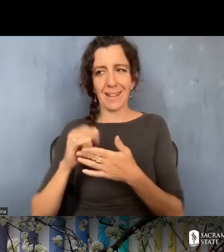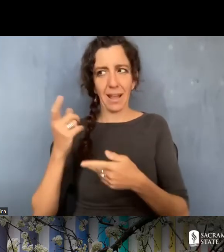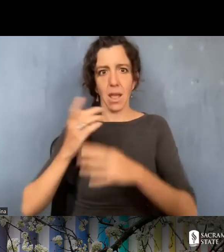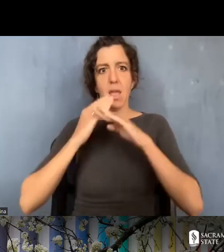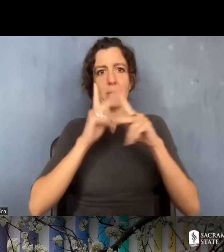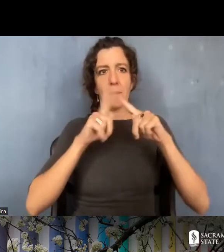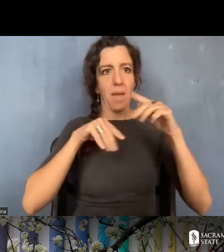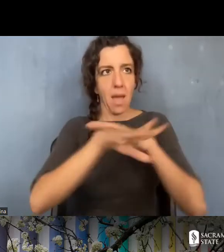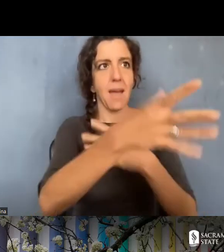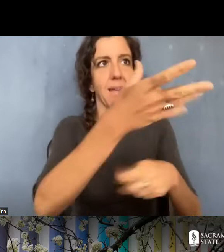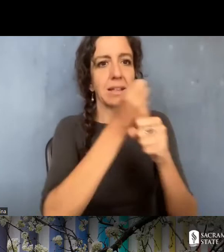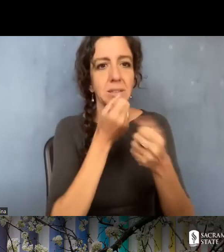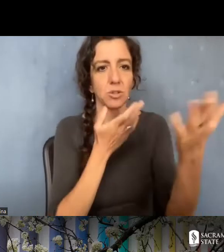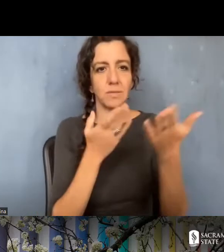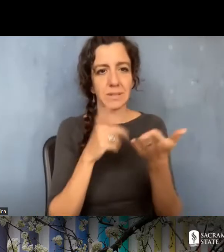services.